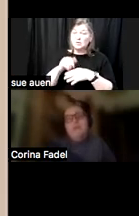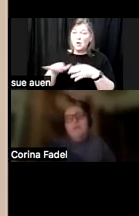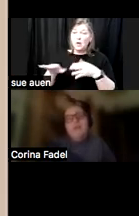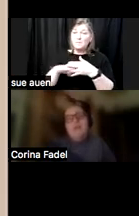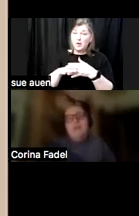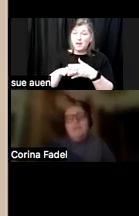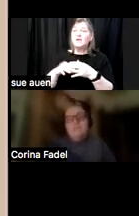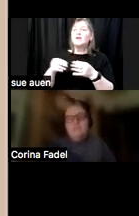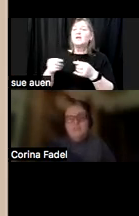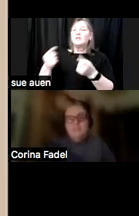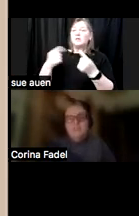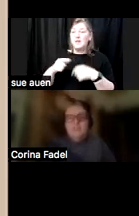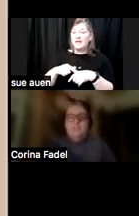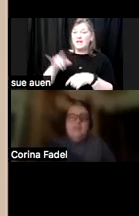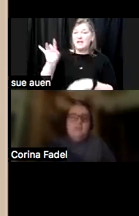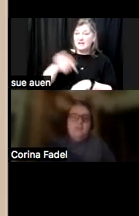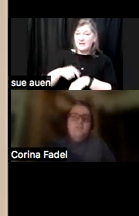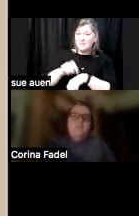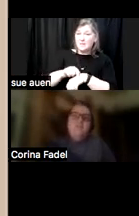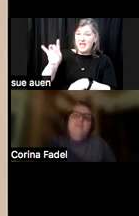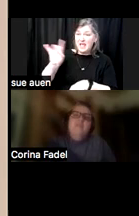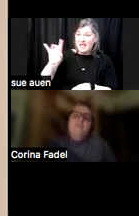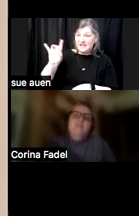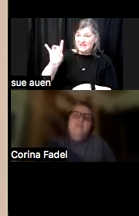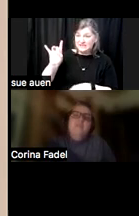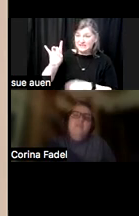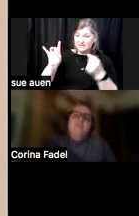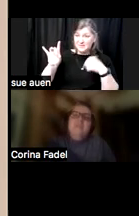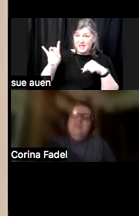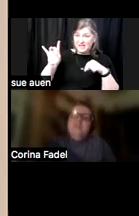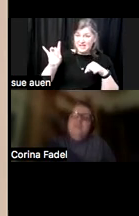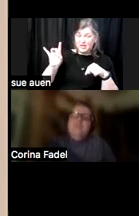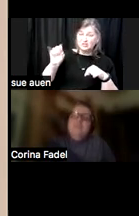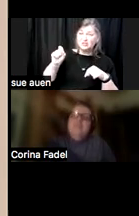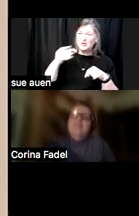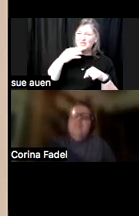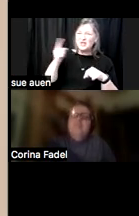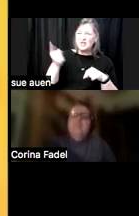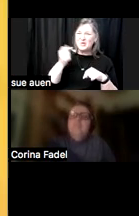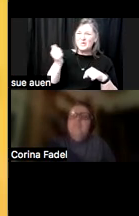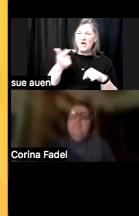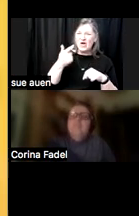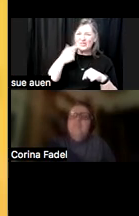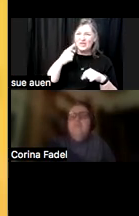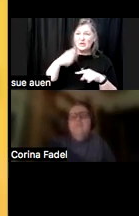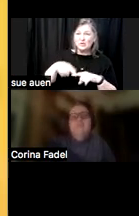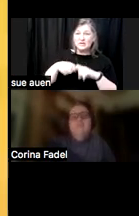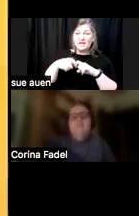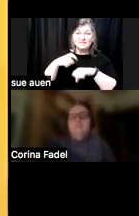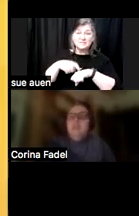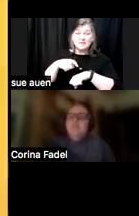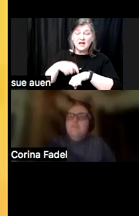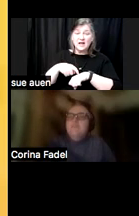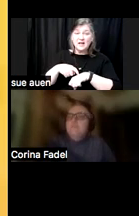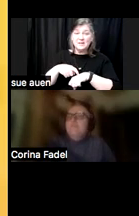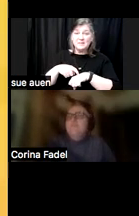come back at 8 p.m. back here. So thank you all so much. Take some time,